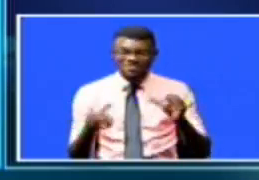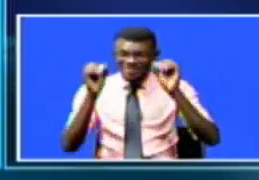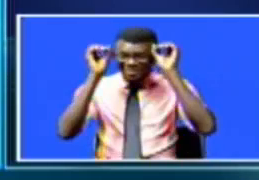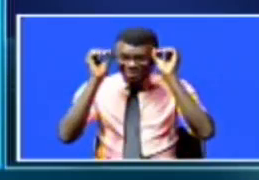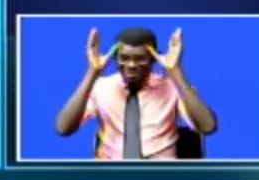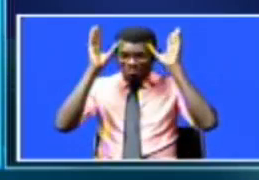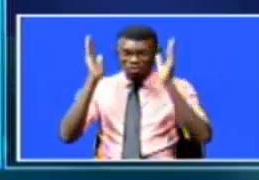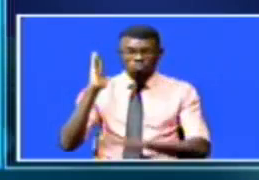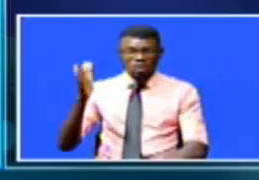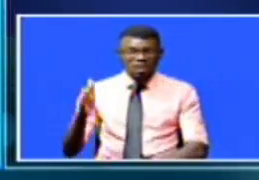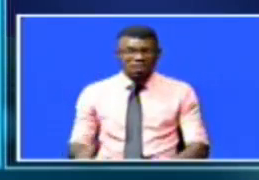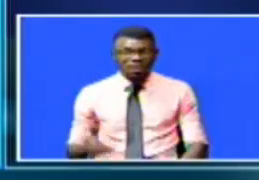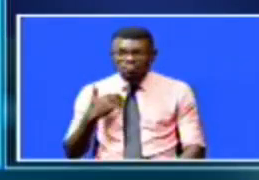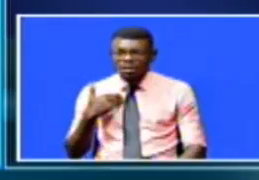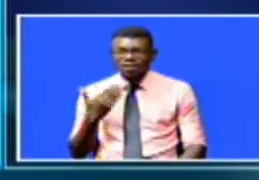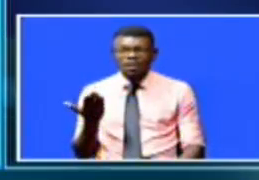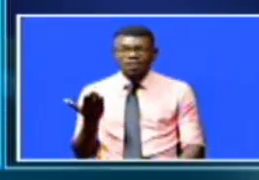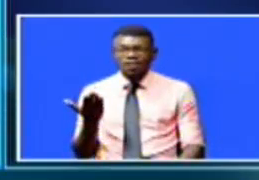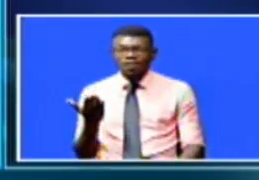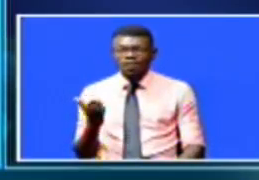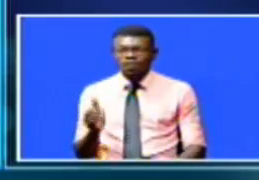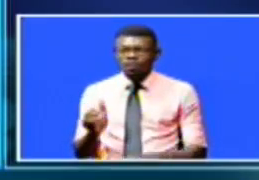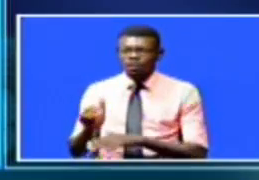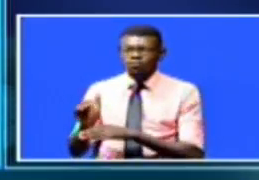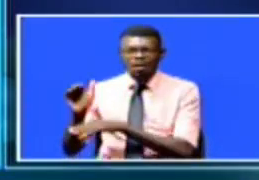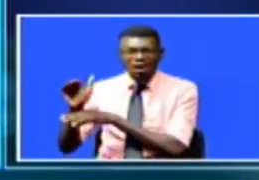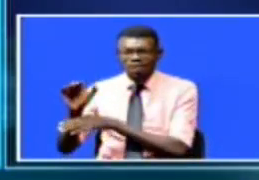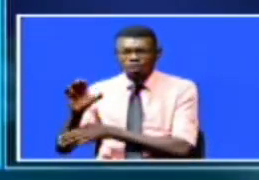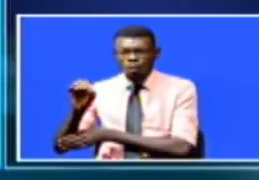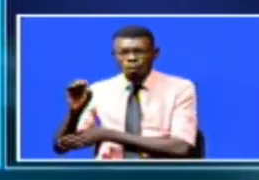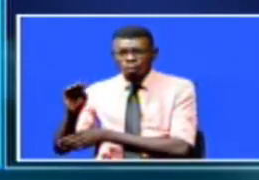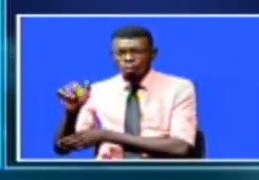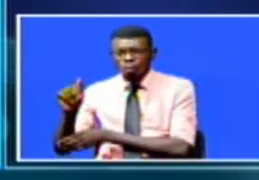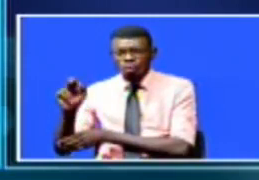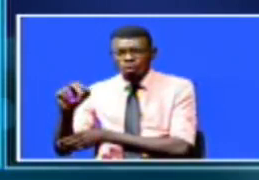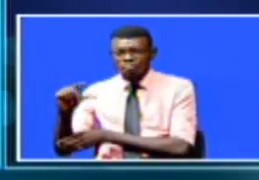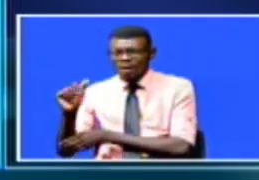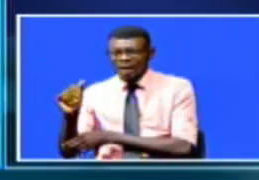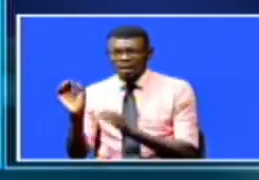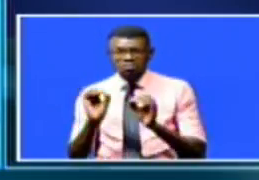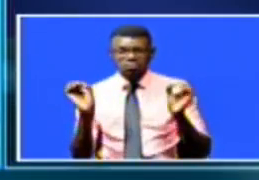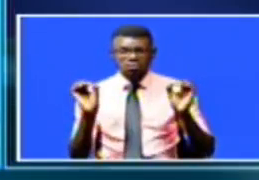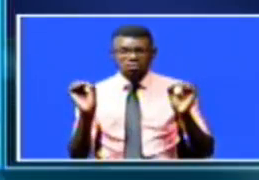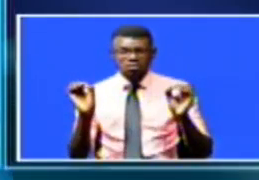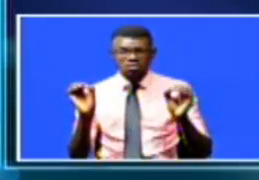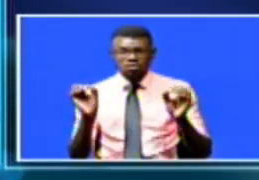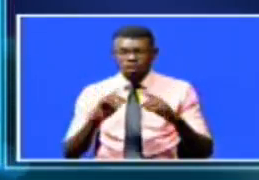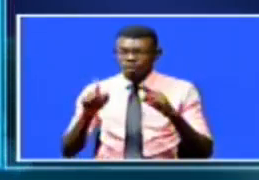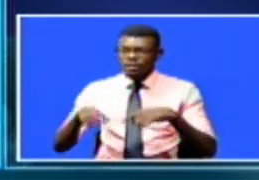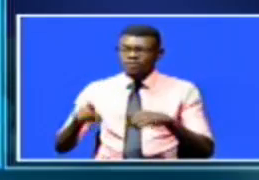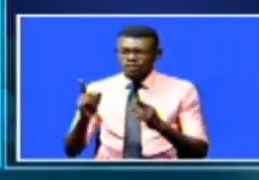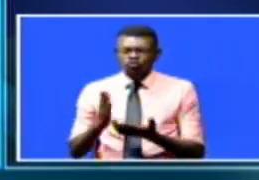I never actually even reached out to Senator Millicent Omanga. I never asked her to nominate me. But because she